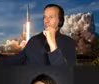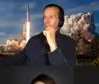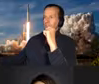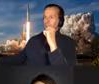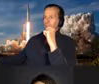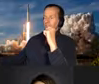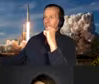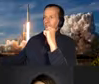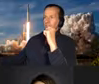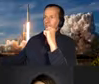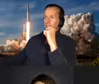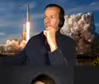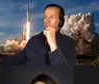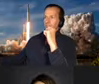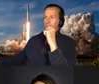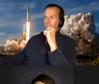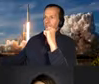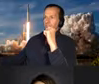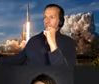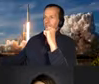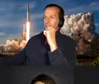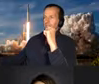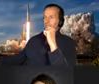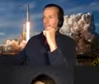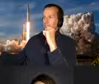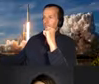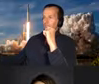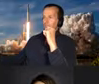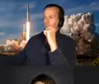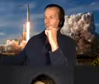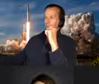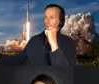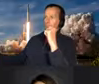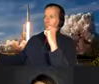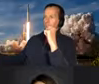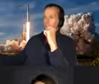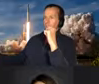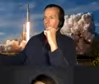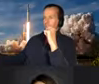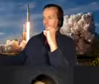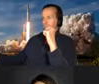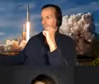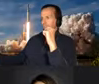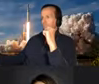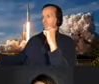results of 22 sera surveys done in different countries, right? So this is now, you try to use worldwide